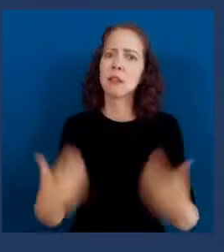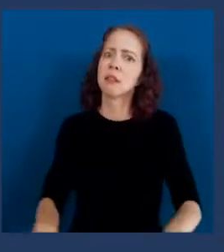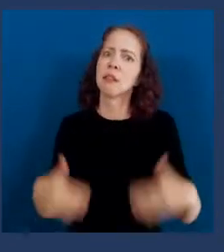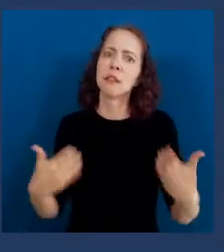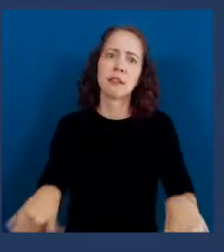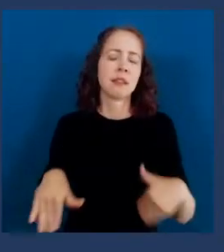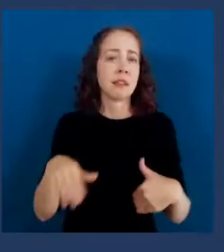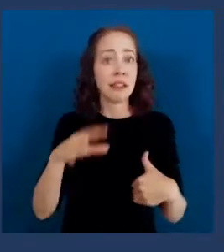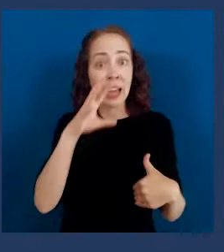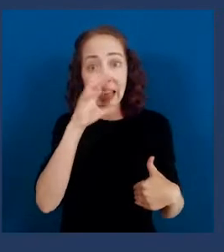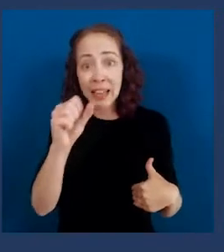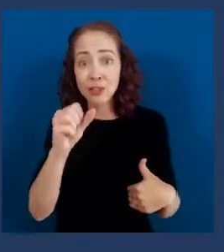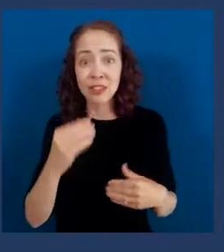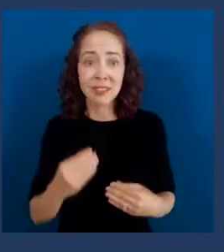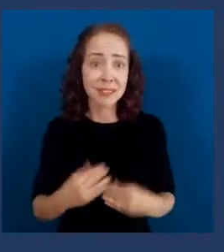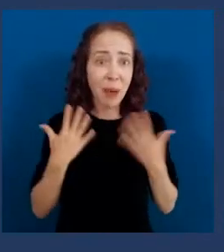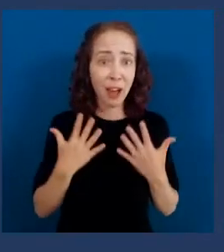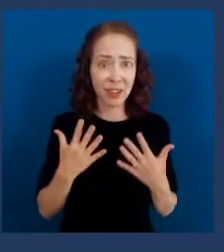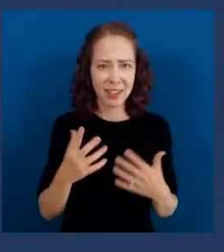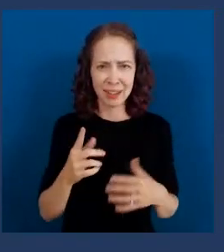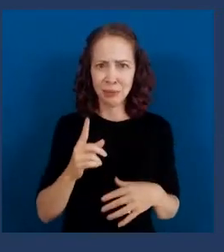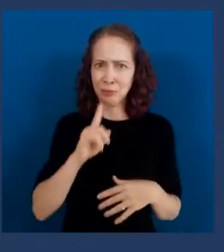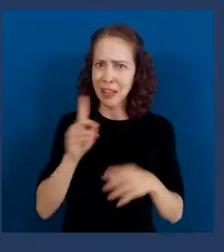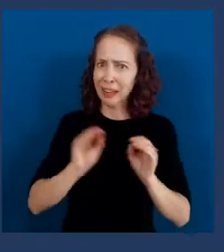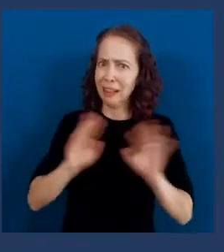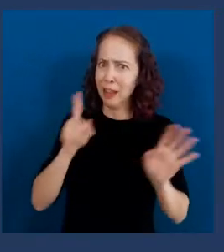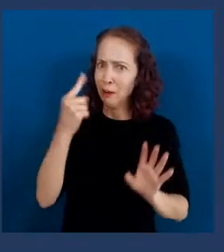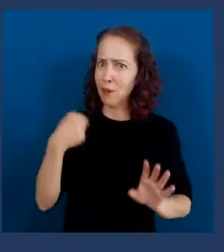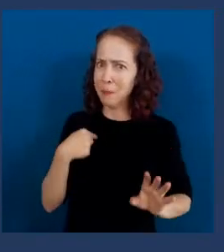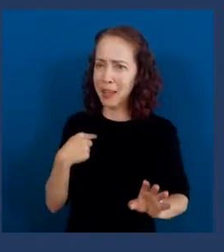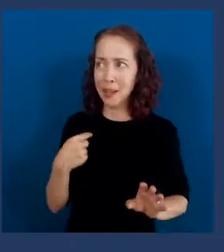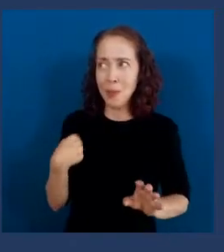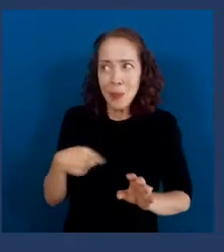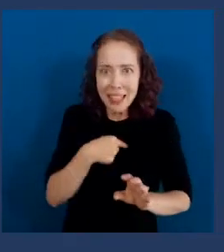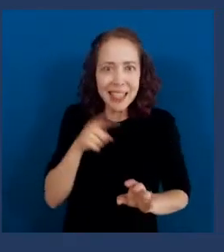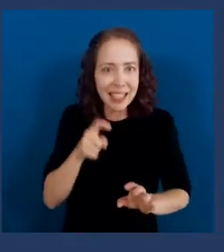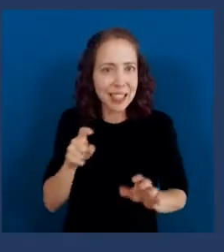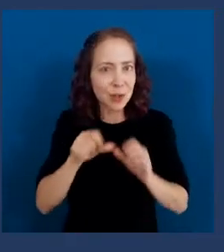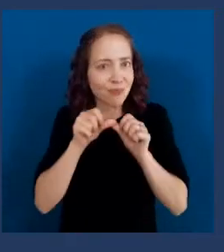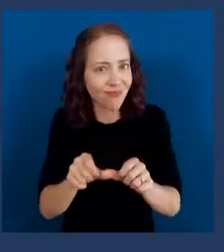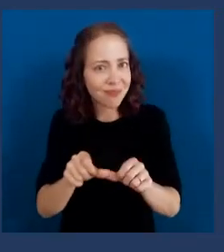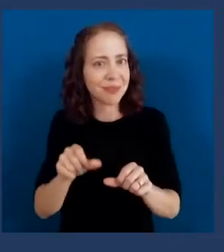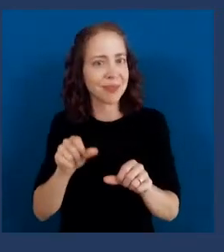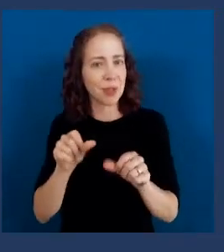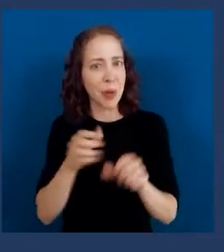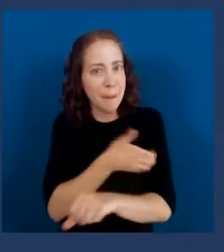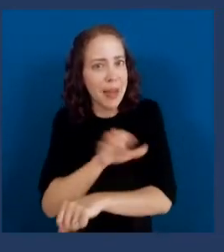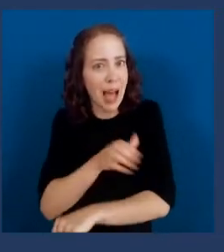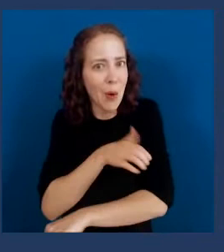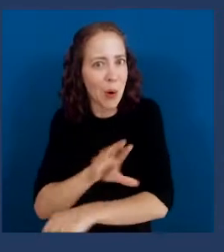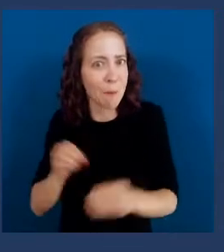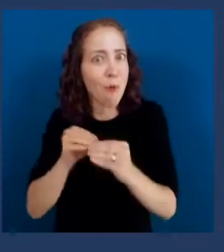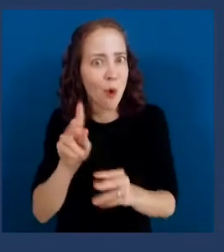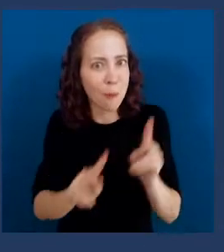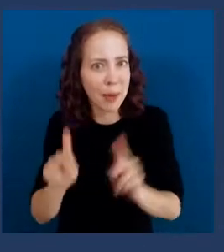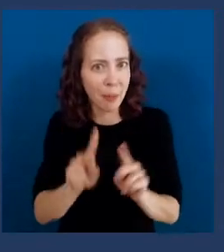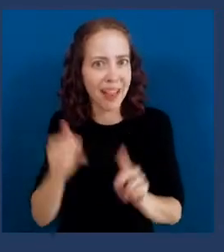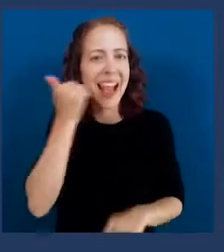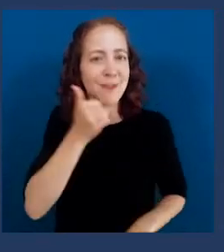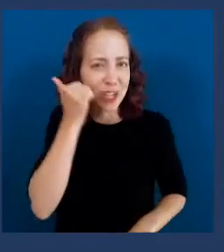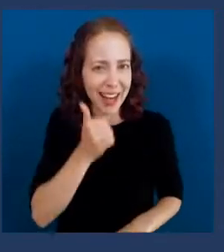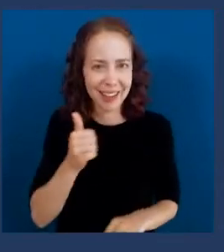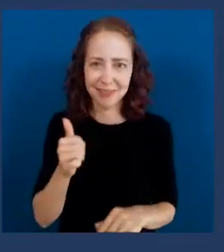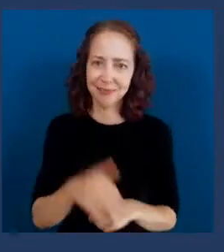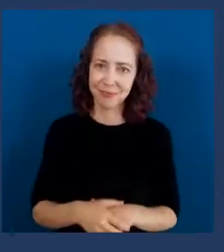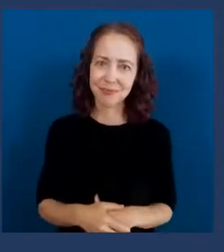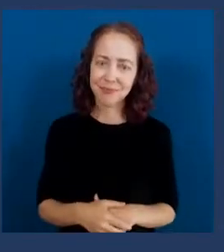deeply inspiring. It hit home on how much, for me, we should be doing to continue to empower more people every single day,